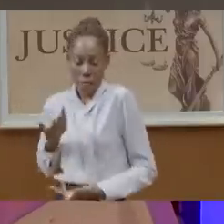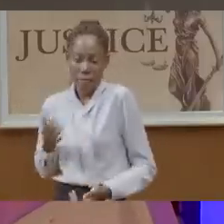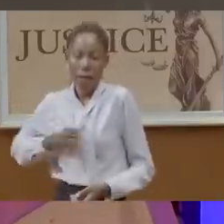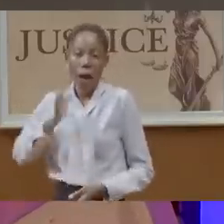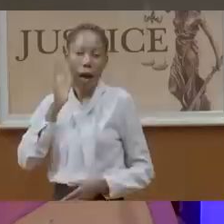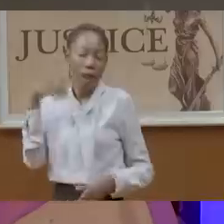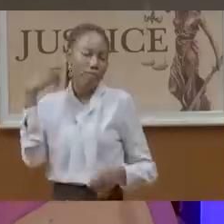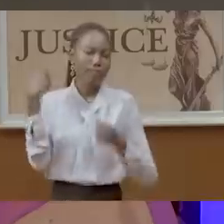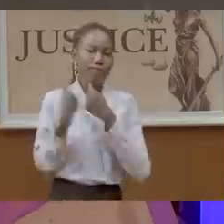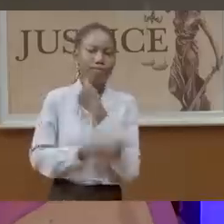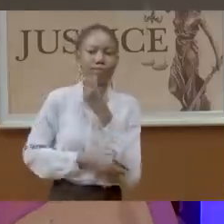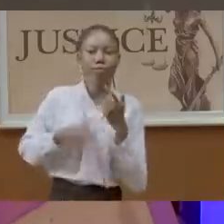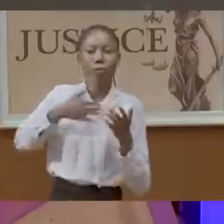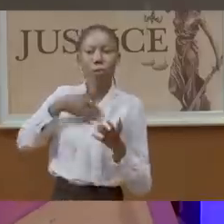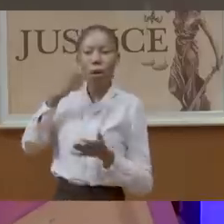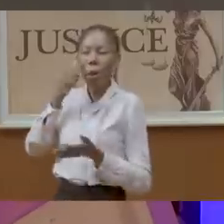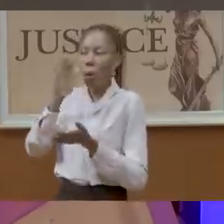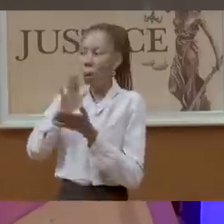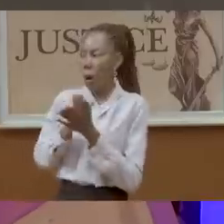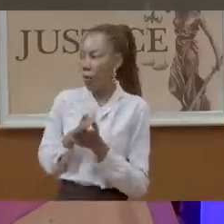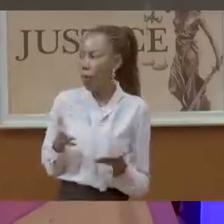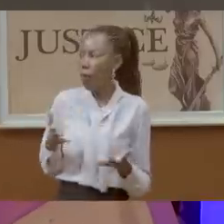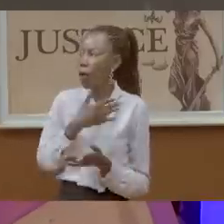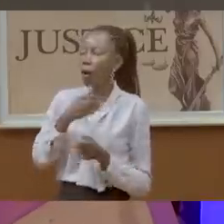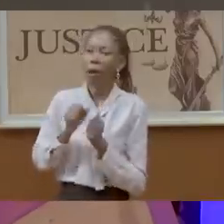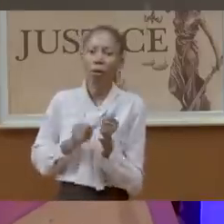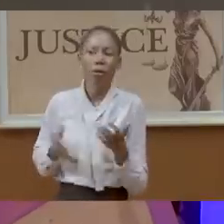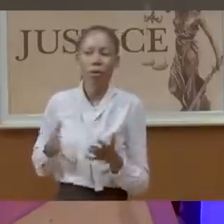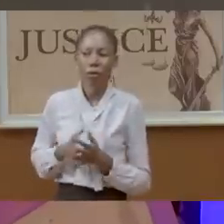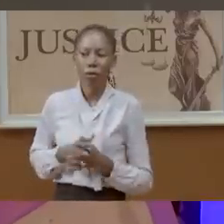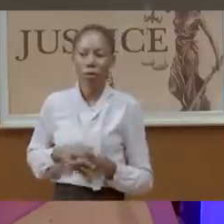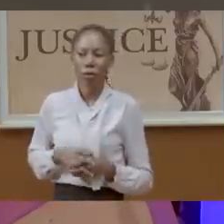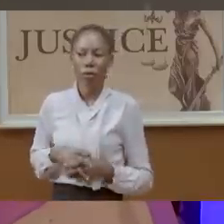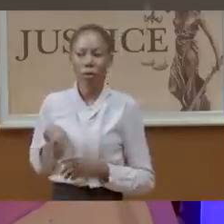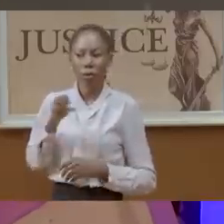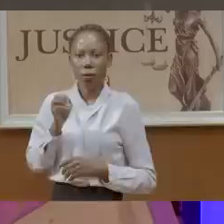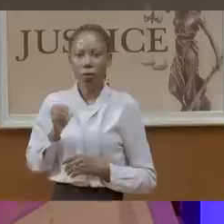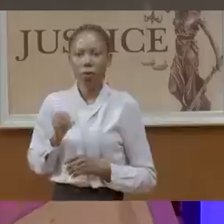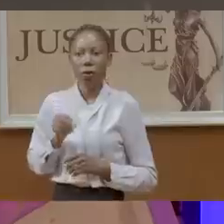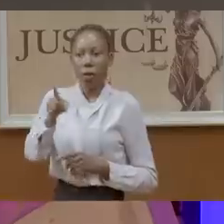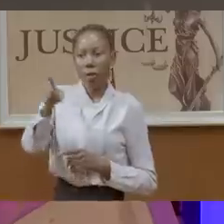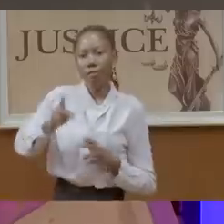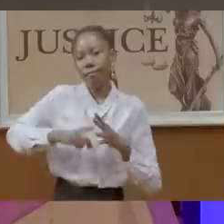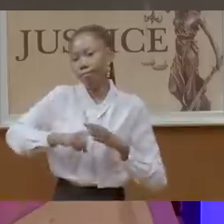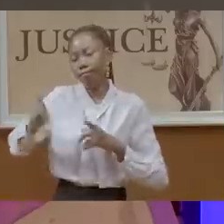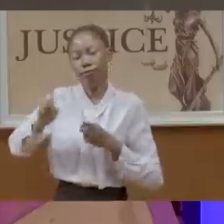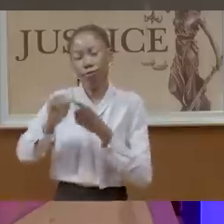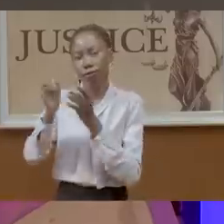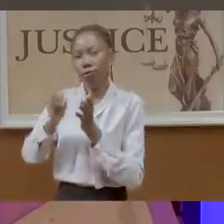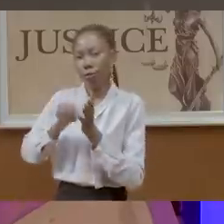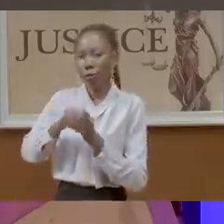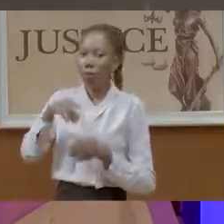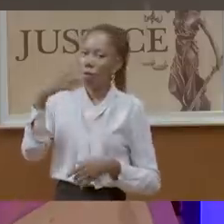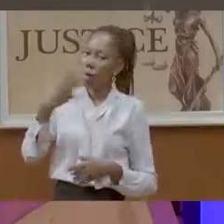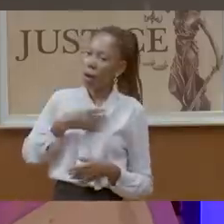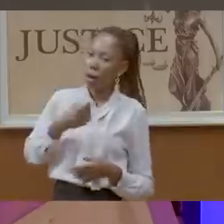sleep home that night. I ran. The next morning, I went to my godfather's house. The man that stood for me for the wedding. And I told the man. He was